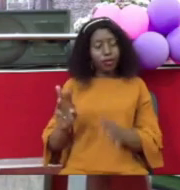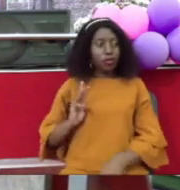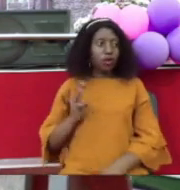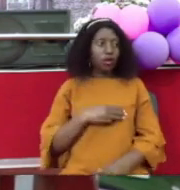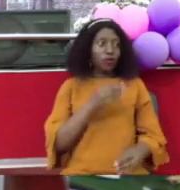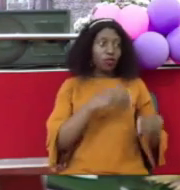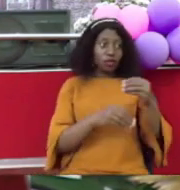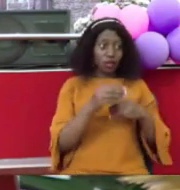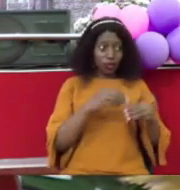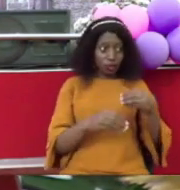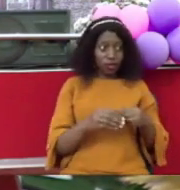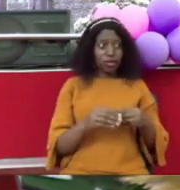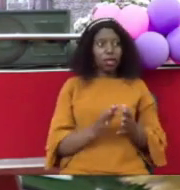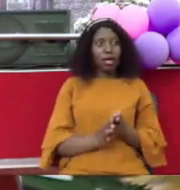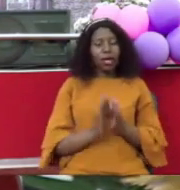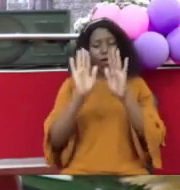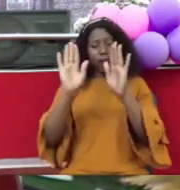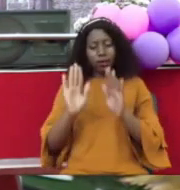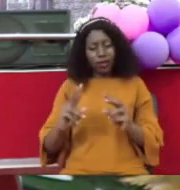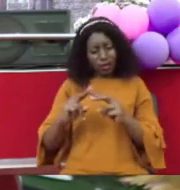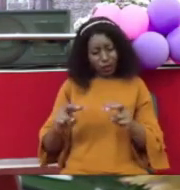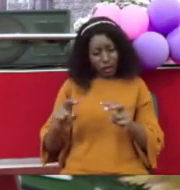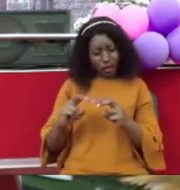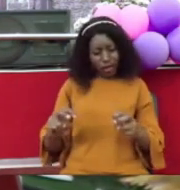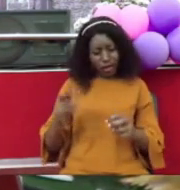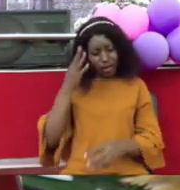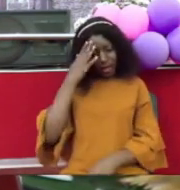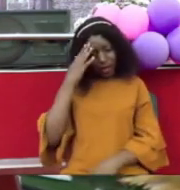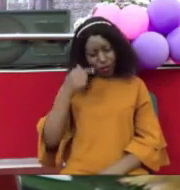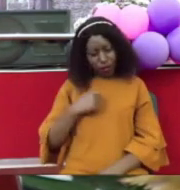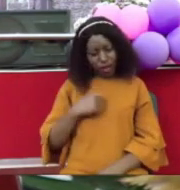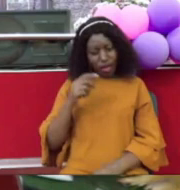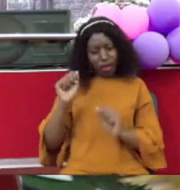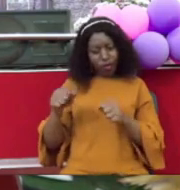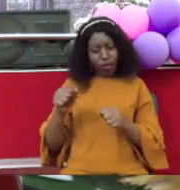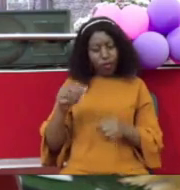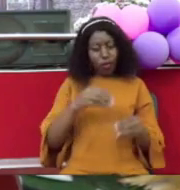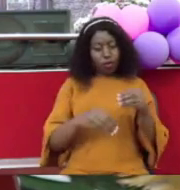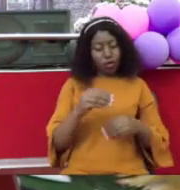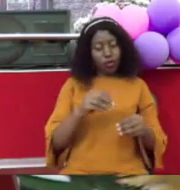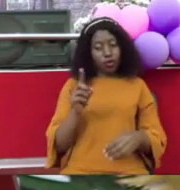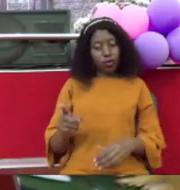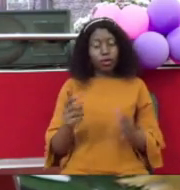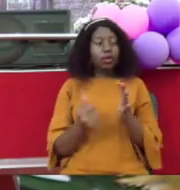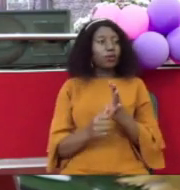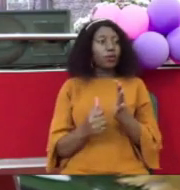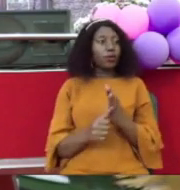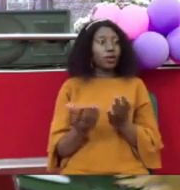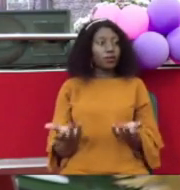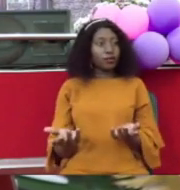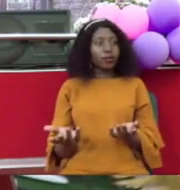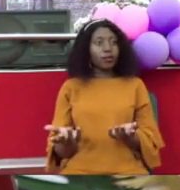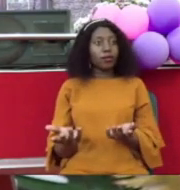to analyze and see, have I contributed to this problem? Na unaangalia, unatazamia, je, nimehusika kuchangia shida hii?